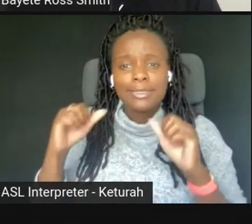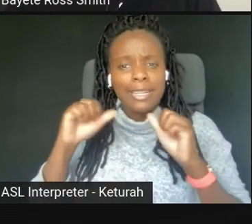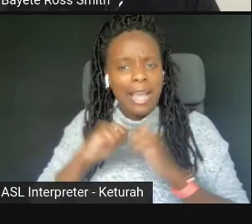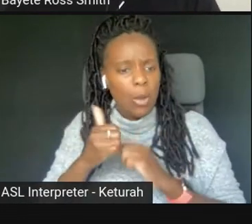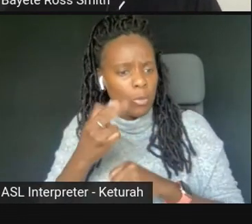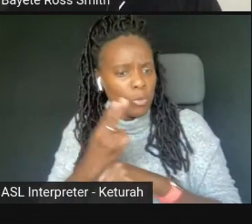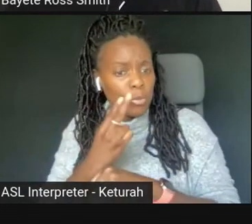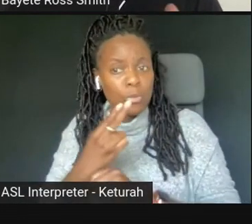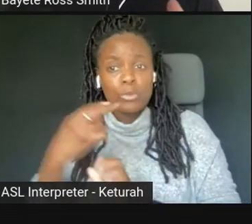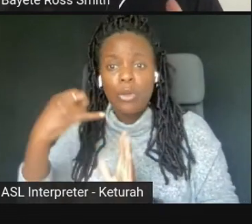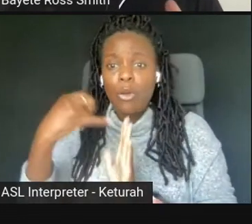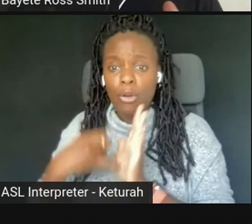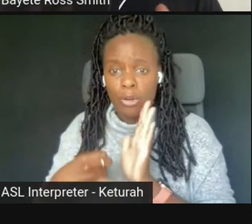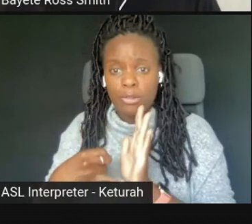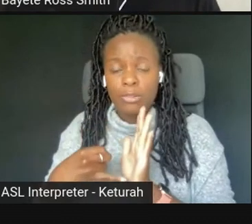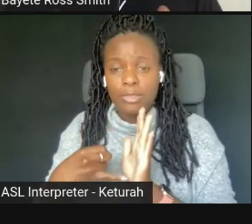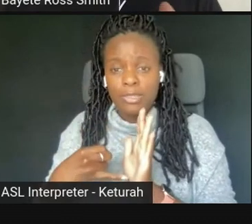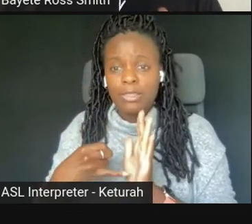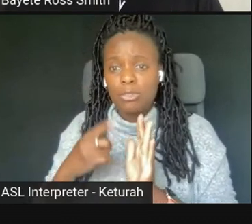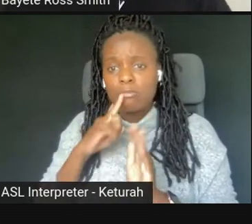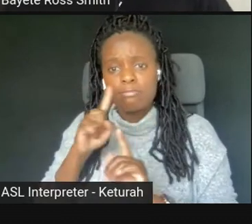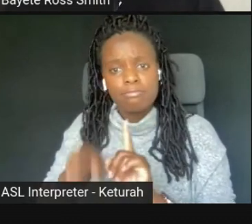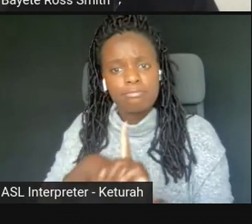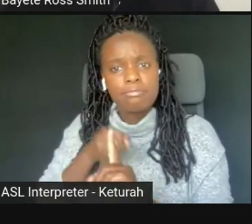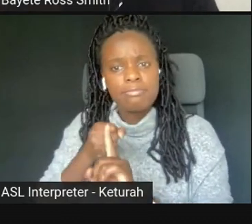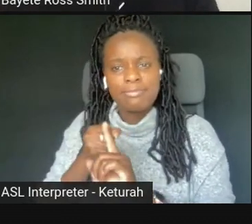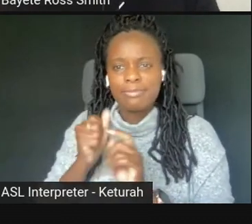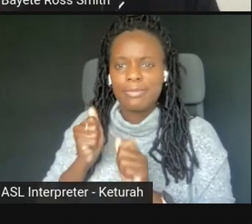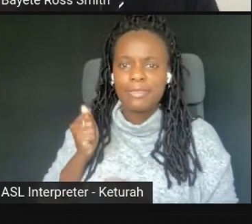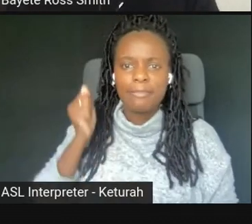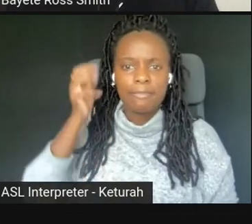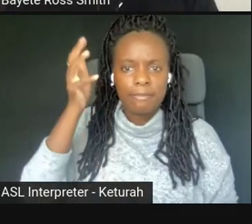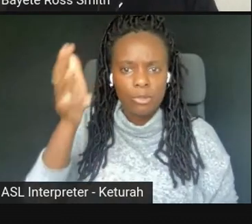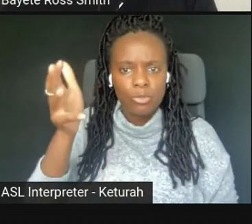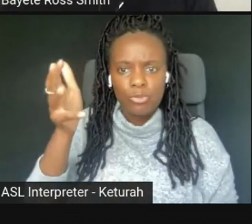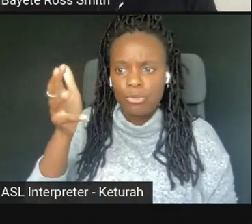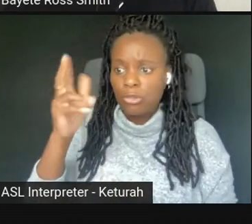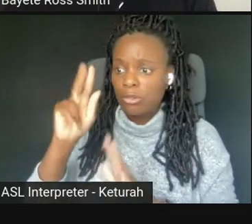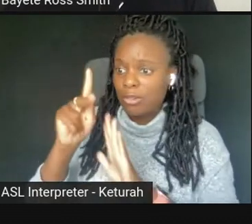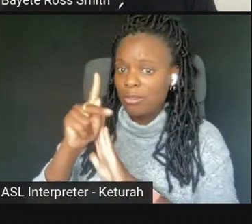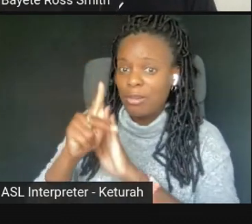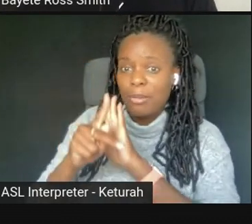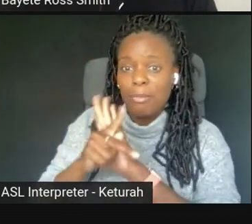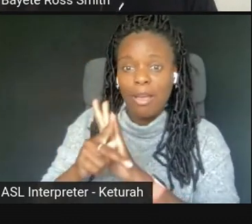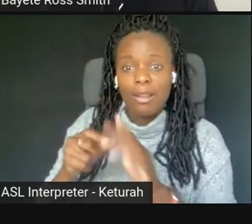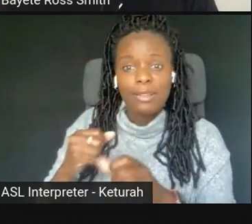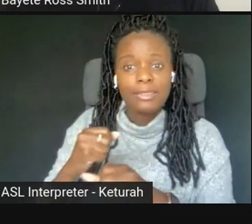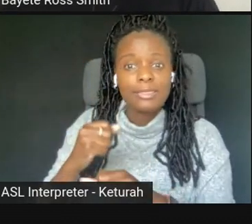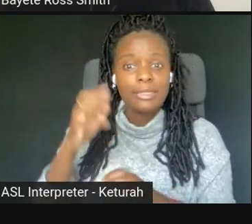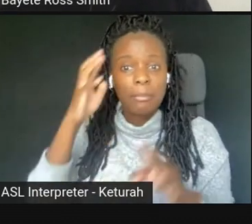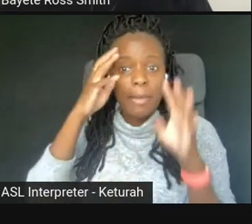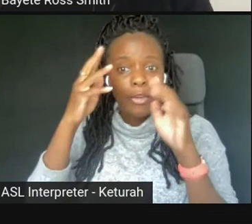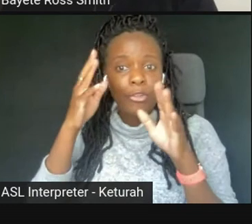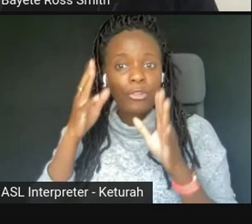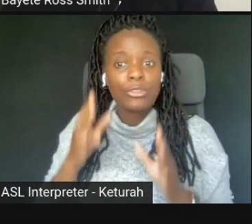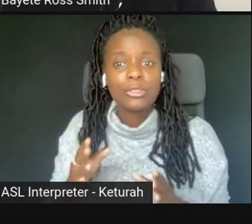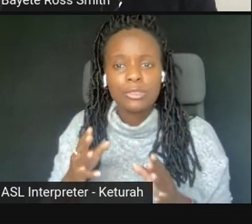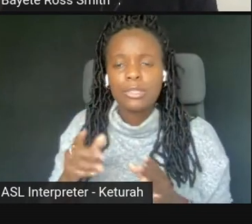of art to affect our future policymakers and policy